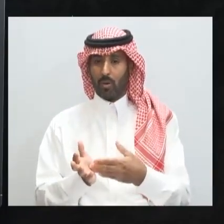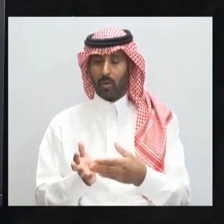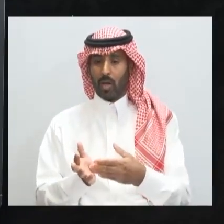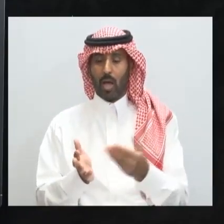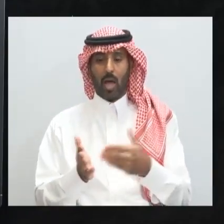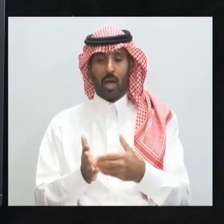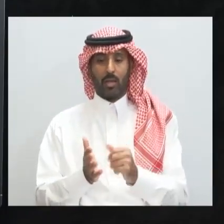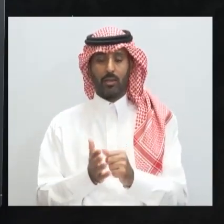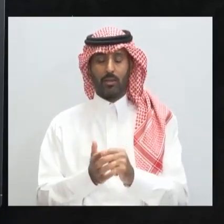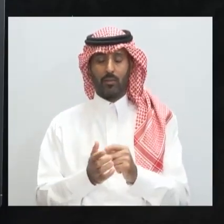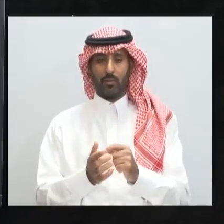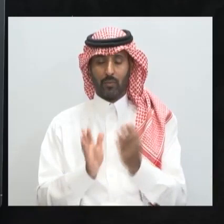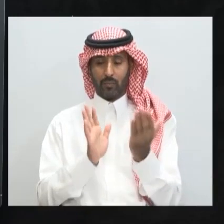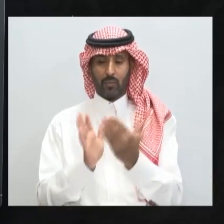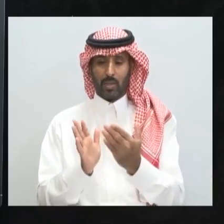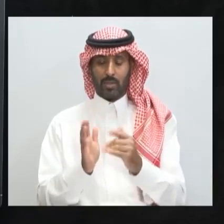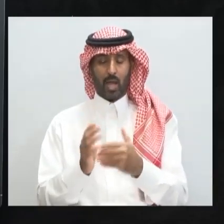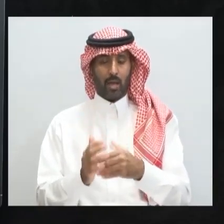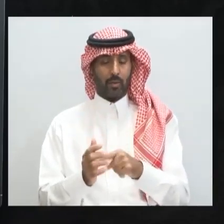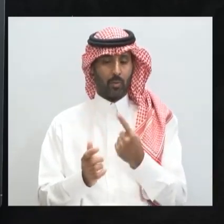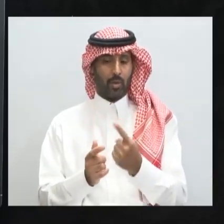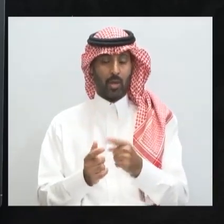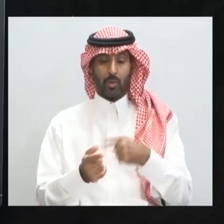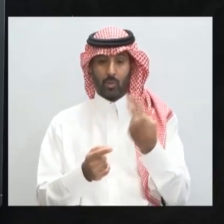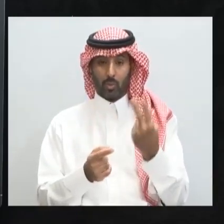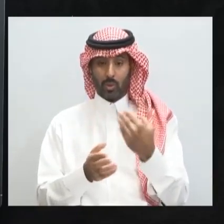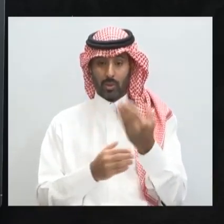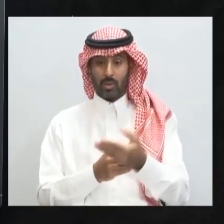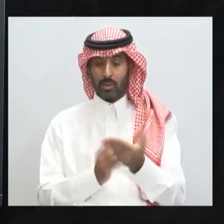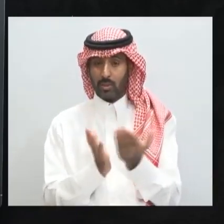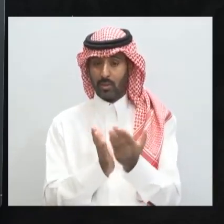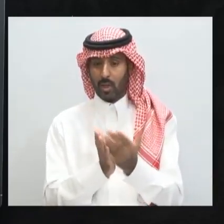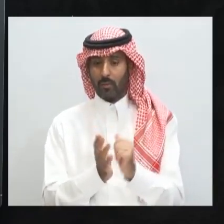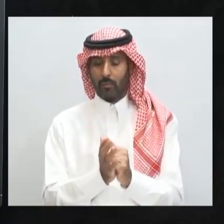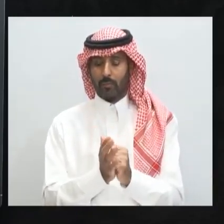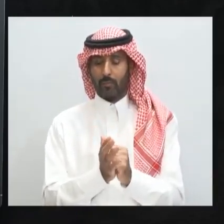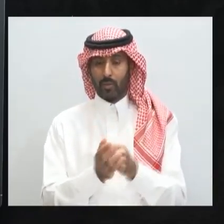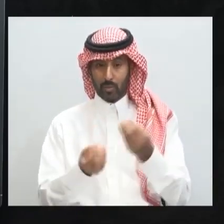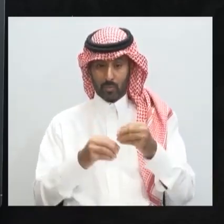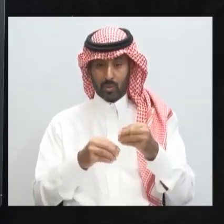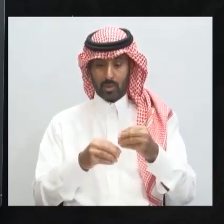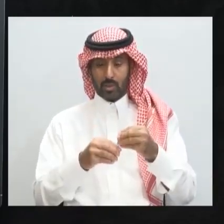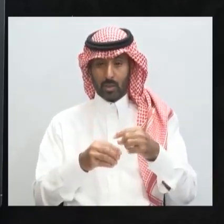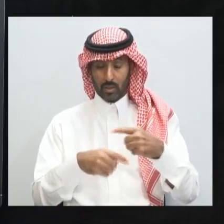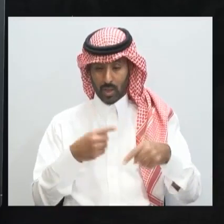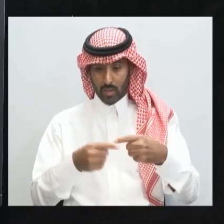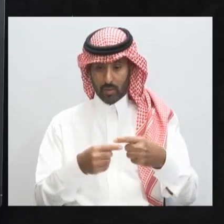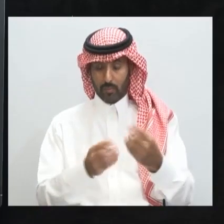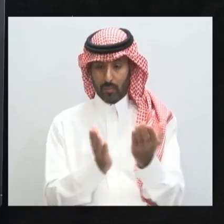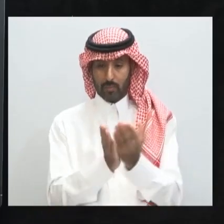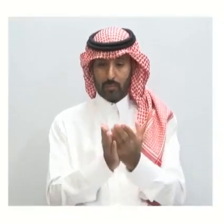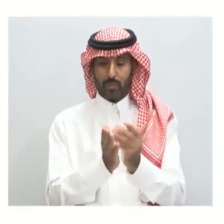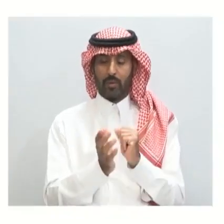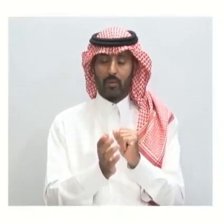part of our semester and the two last lessons, which are going to be enrichments, but these enrichments are going